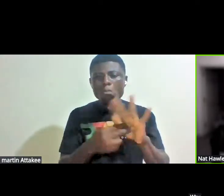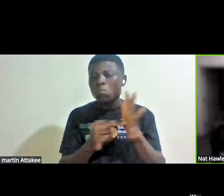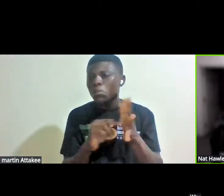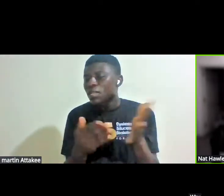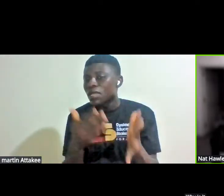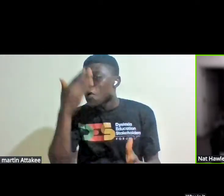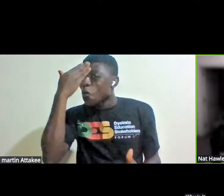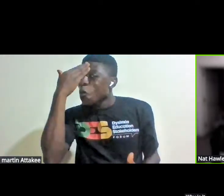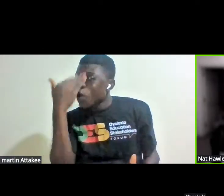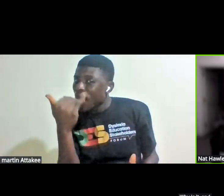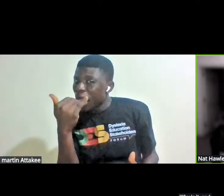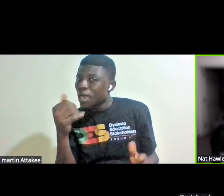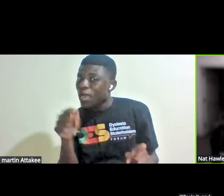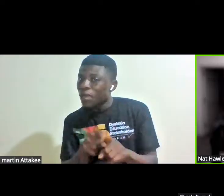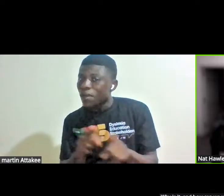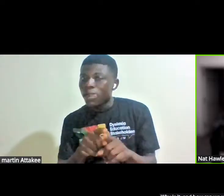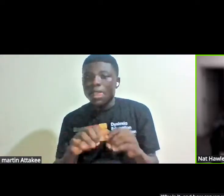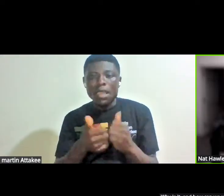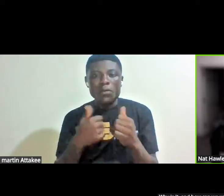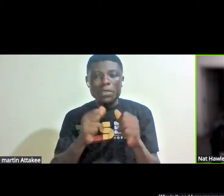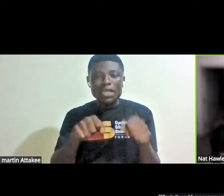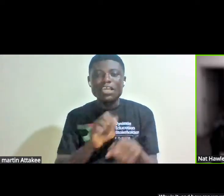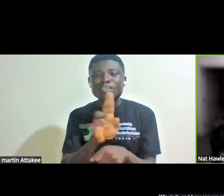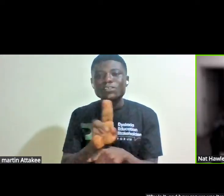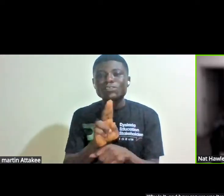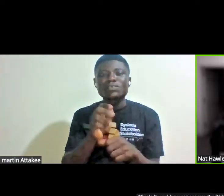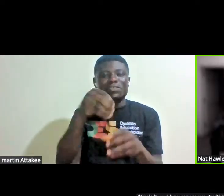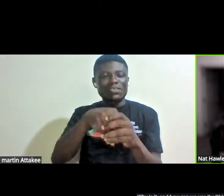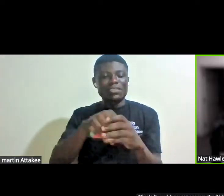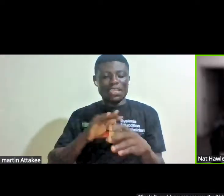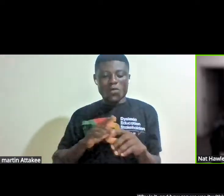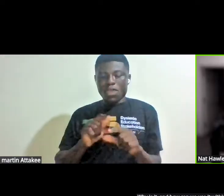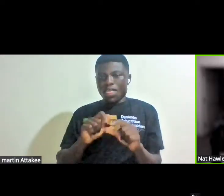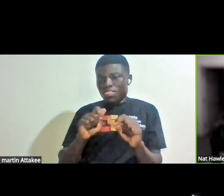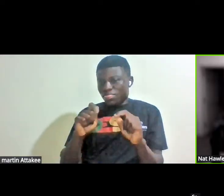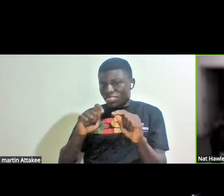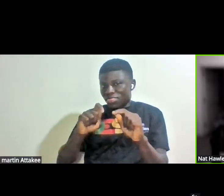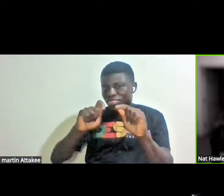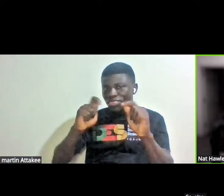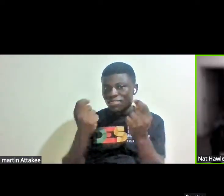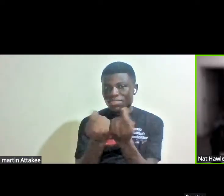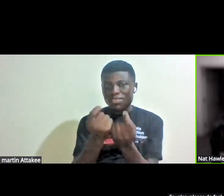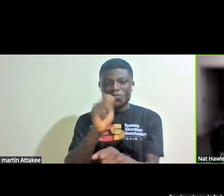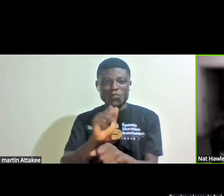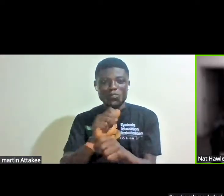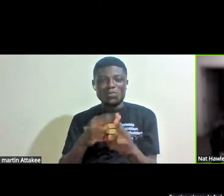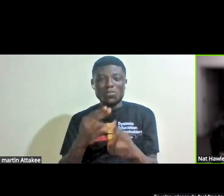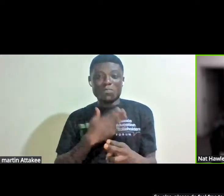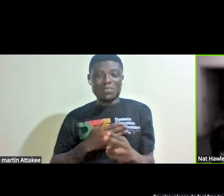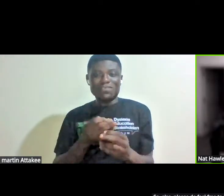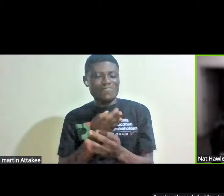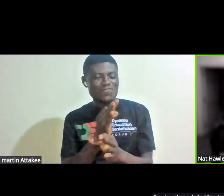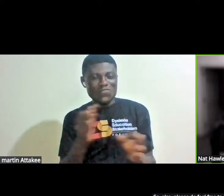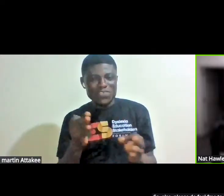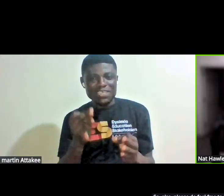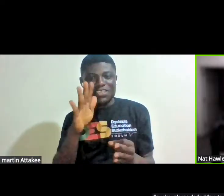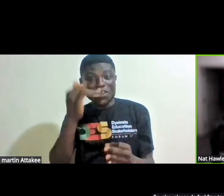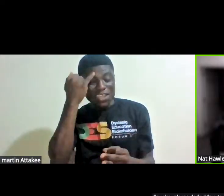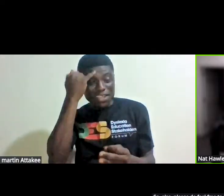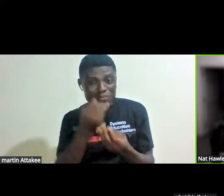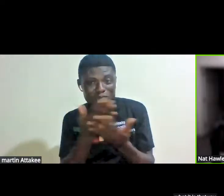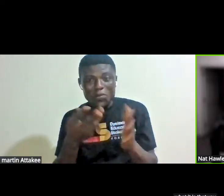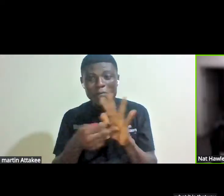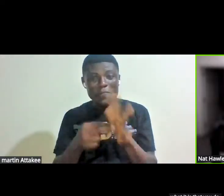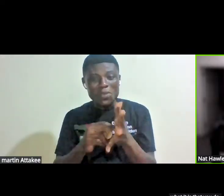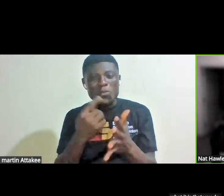it? And how can we use it within our teams? So also, please do feel free to share what it is that you